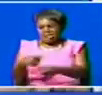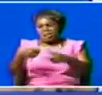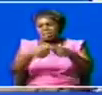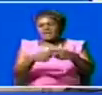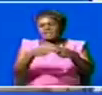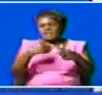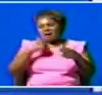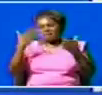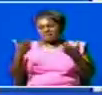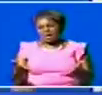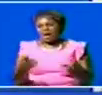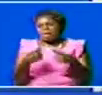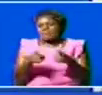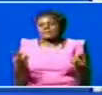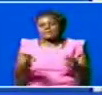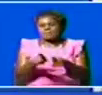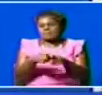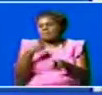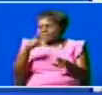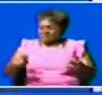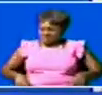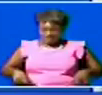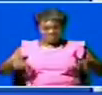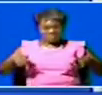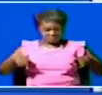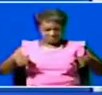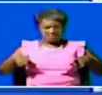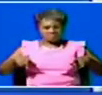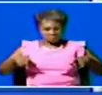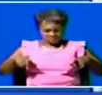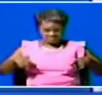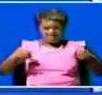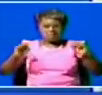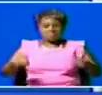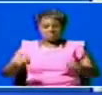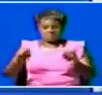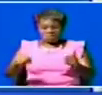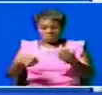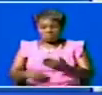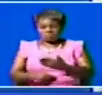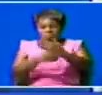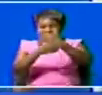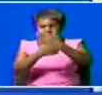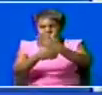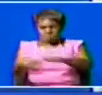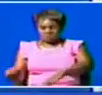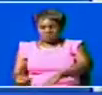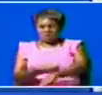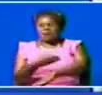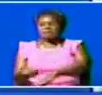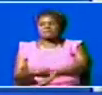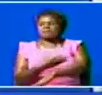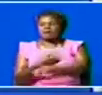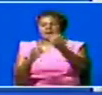and everything. But we can also see lifestyle has also helped to increase the incidence of cancer